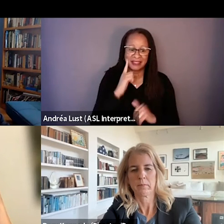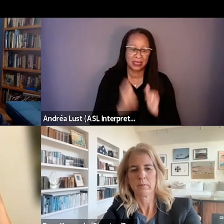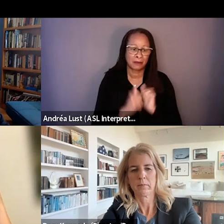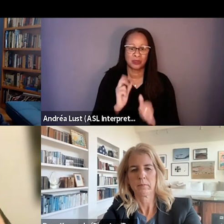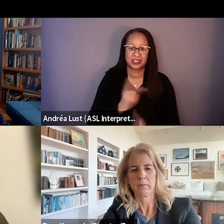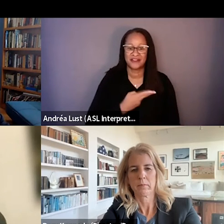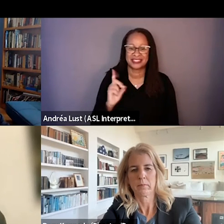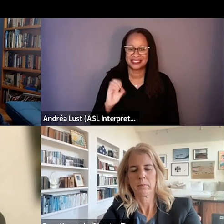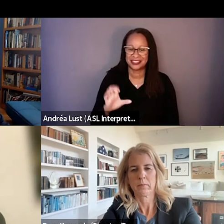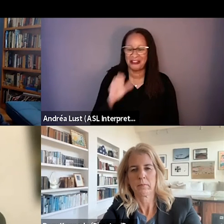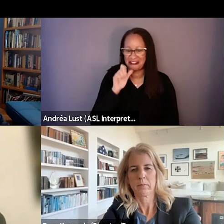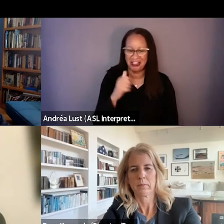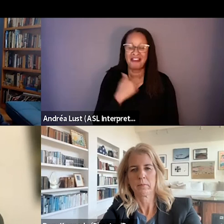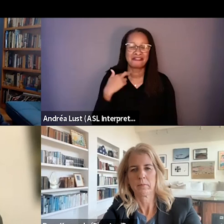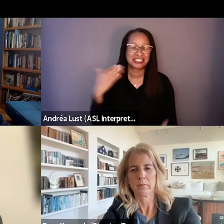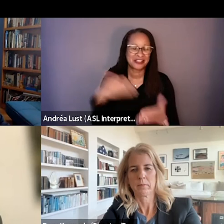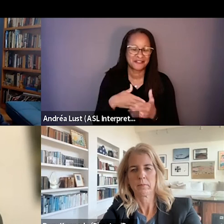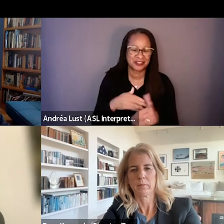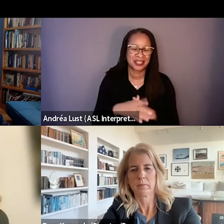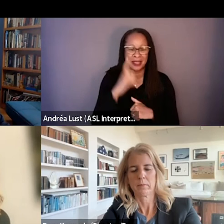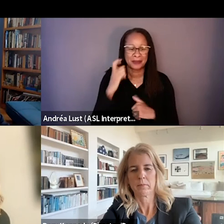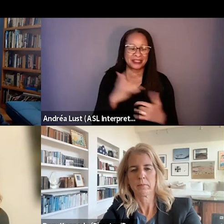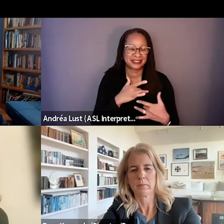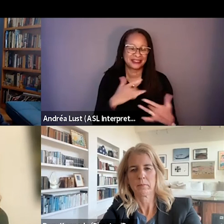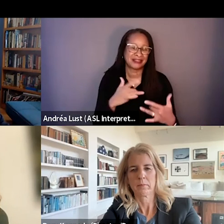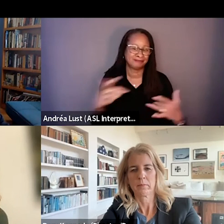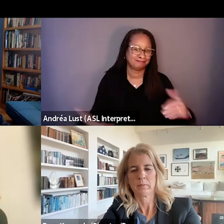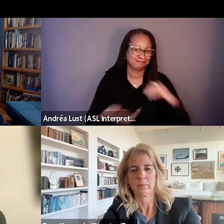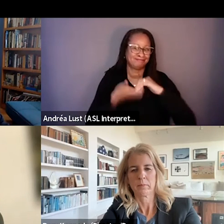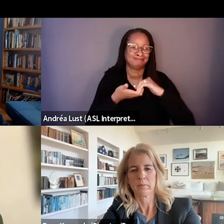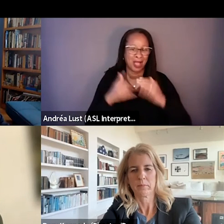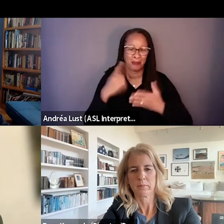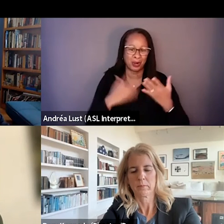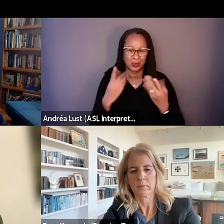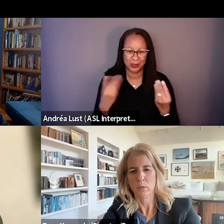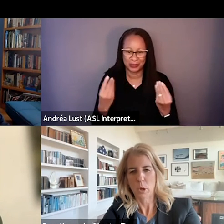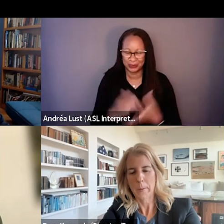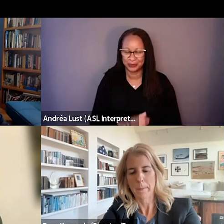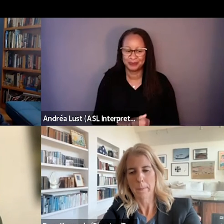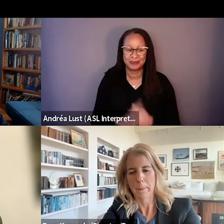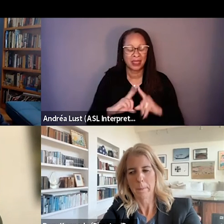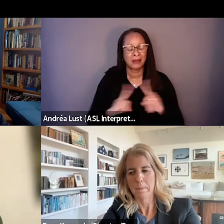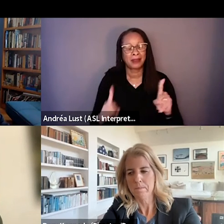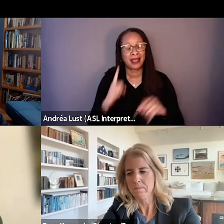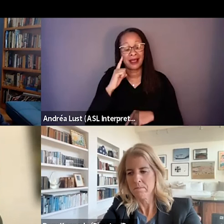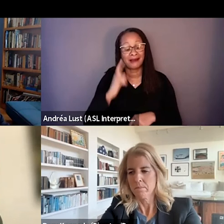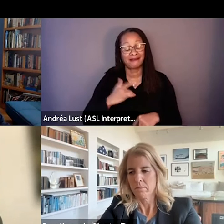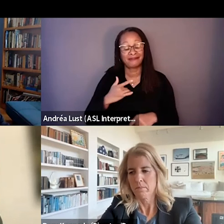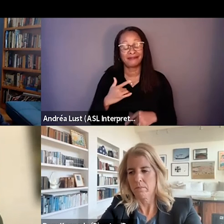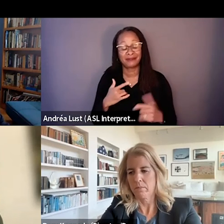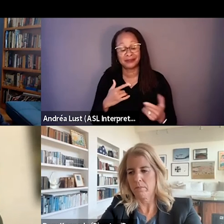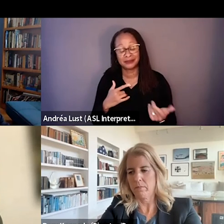documentary are not risk averse because it goes with part of what we do. But I think that there was something